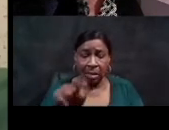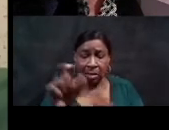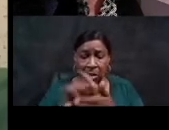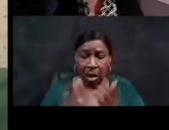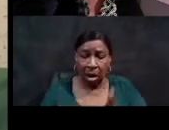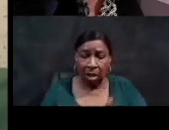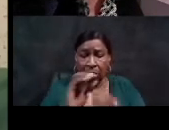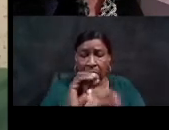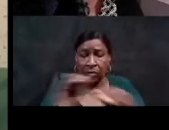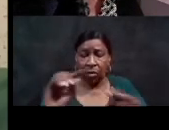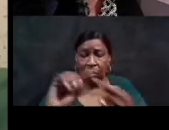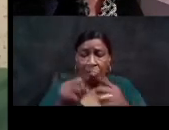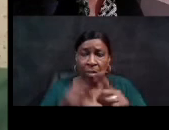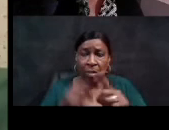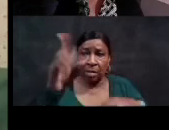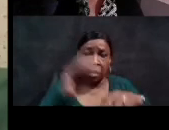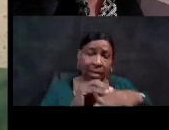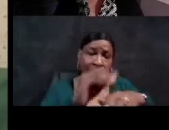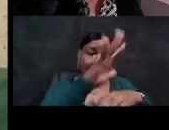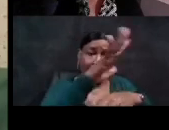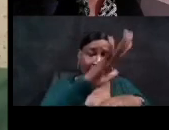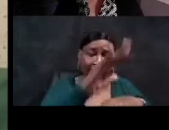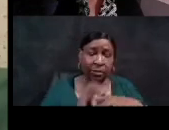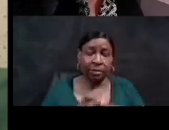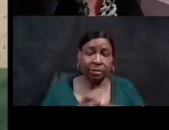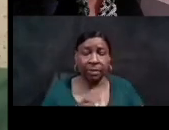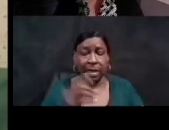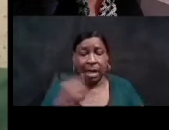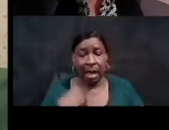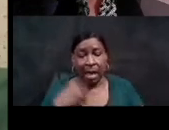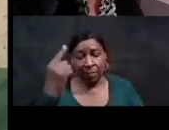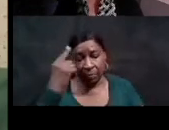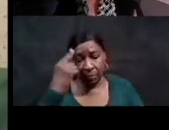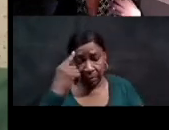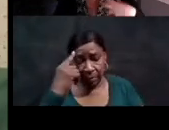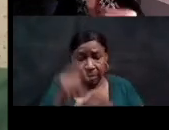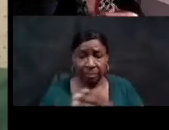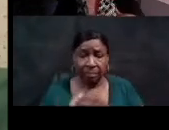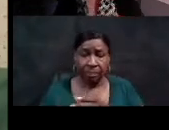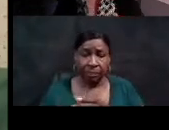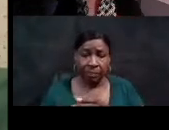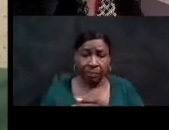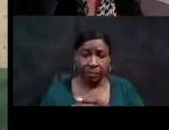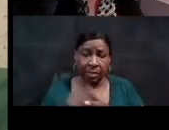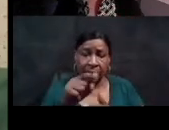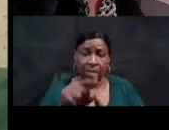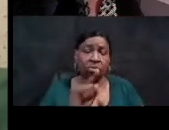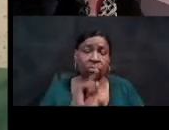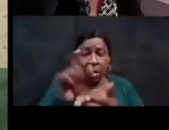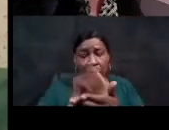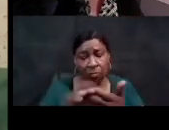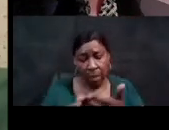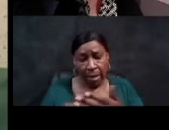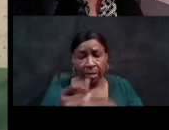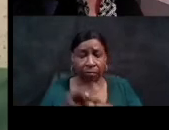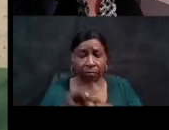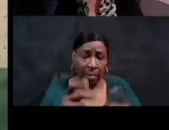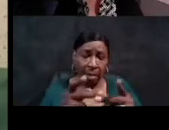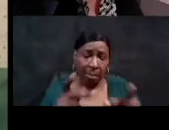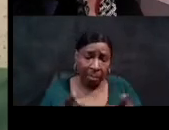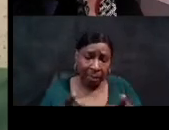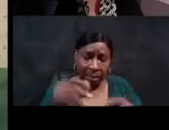the Mountains. And I think, you know, like Gloria Anzaldúa, he's really writing from a place in